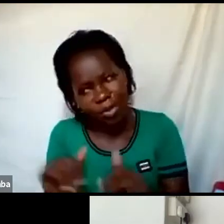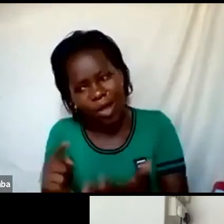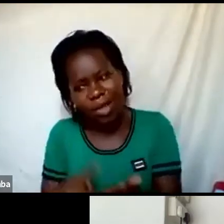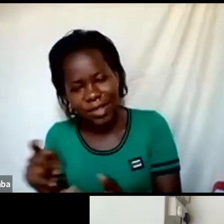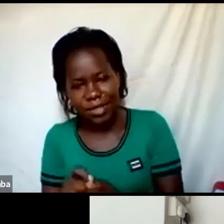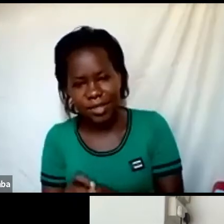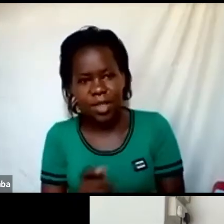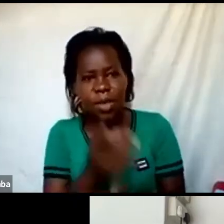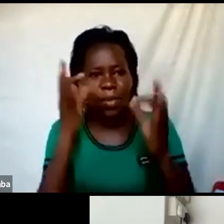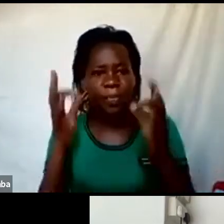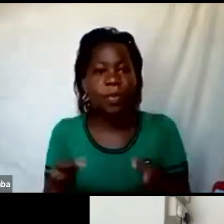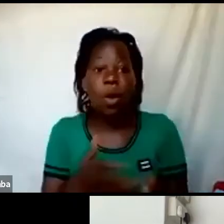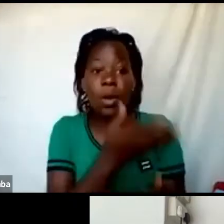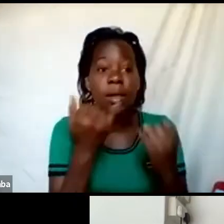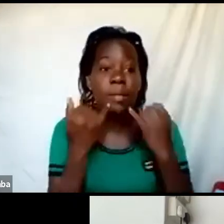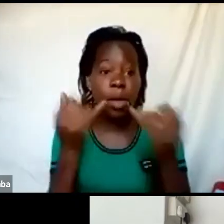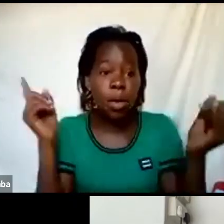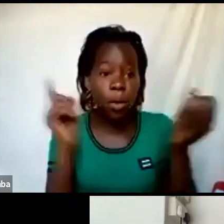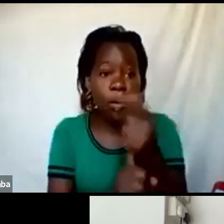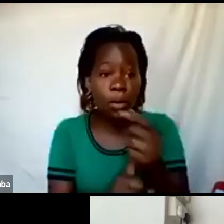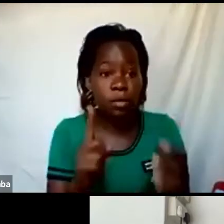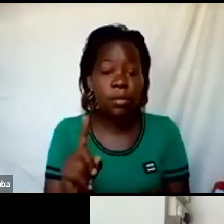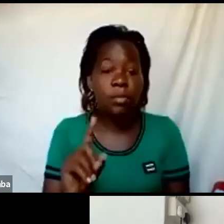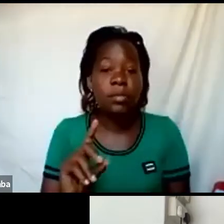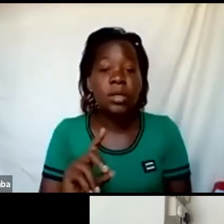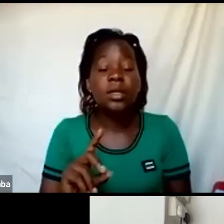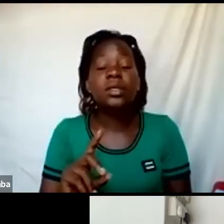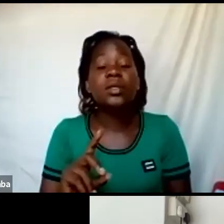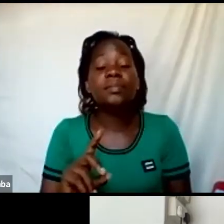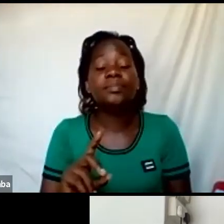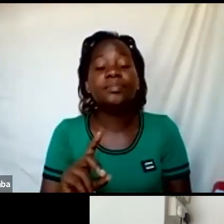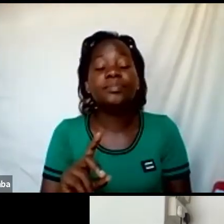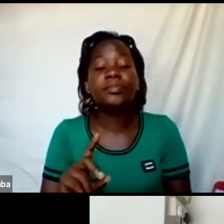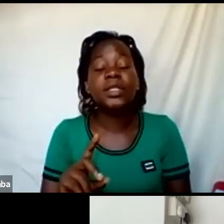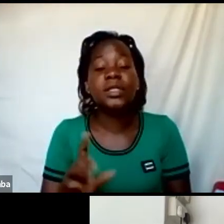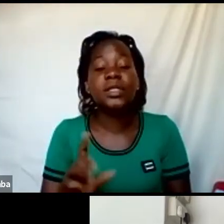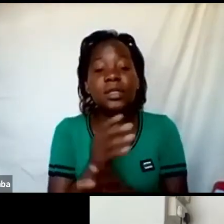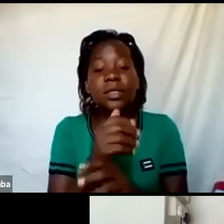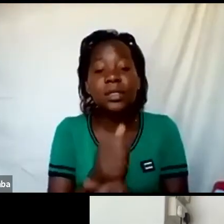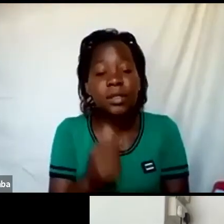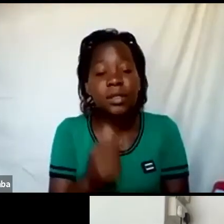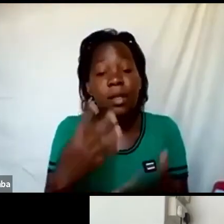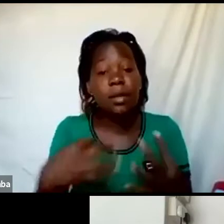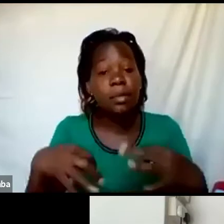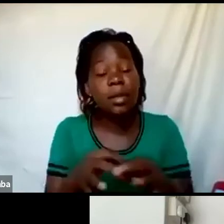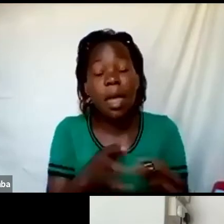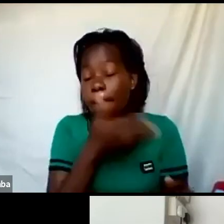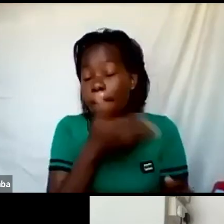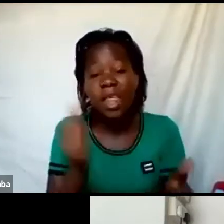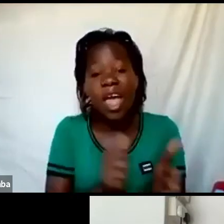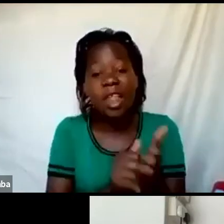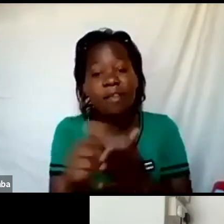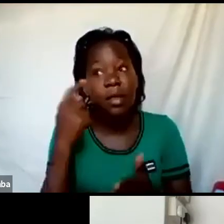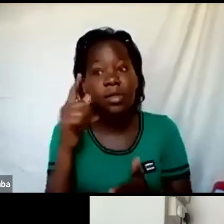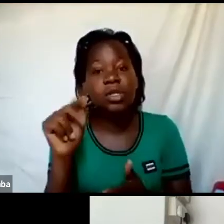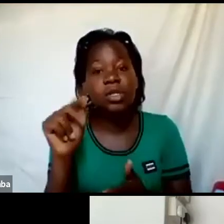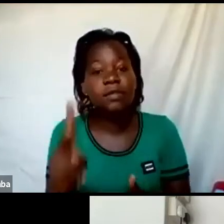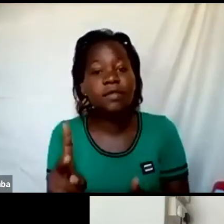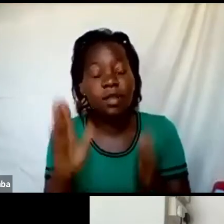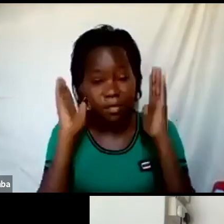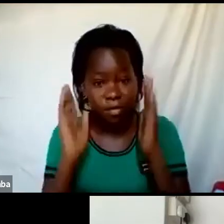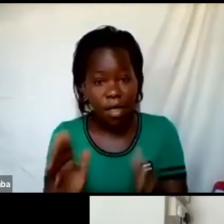The information gotten from such circles is actually more important than the advertising you see on TV. So usually when you concentrate on